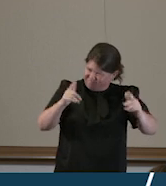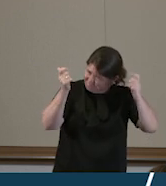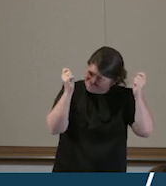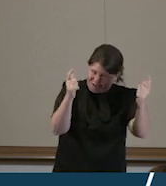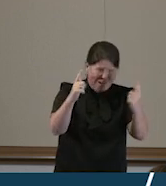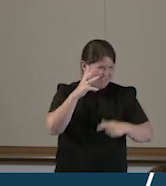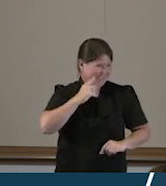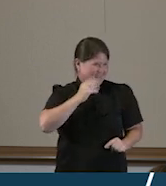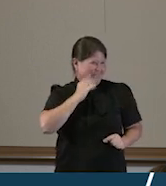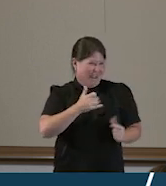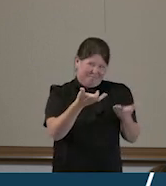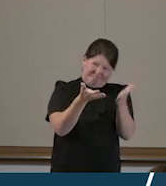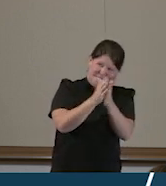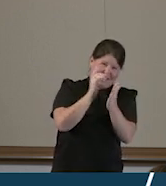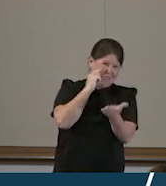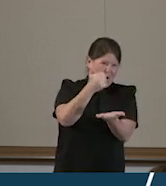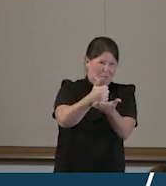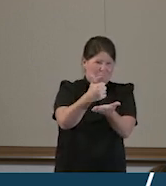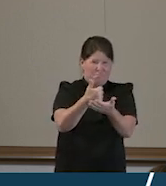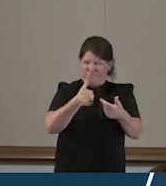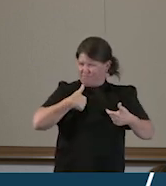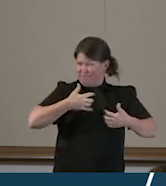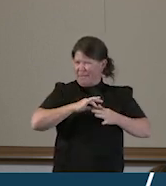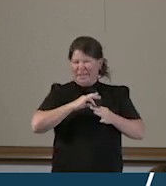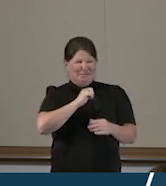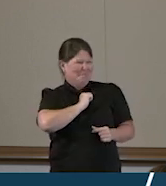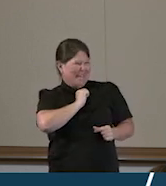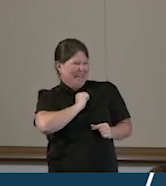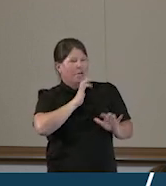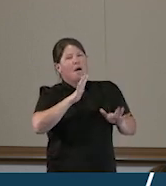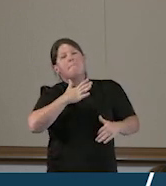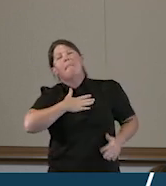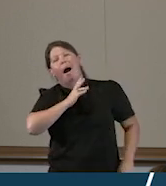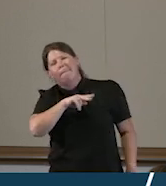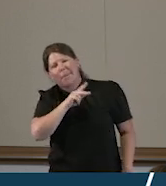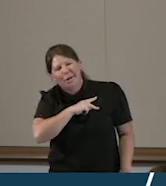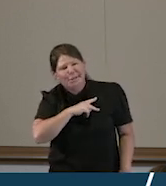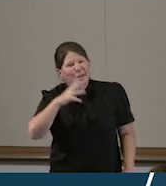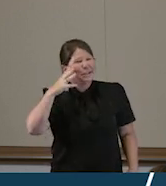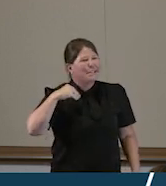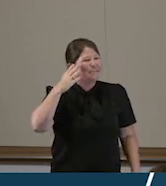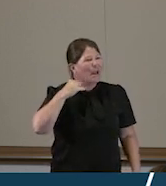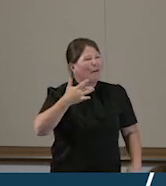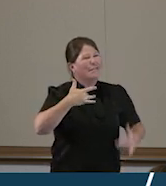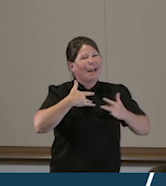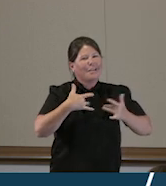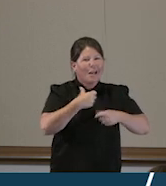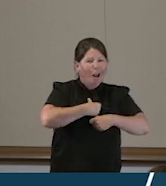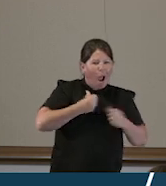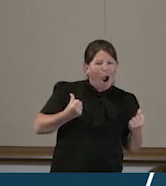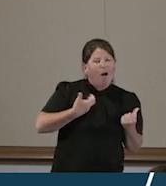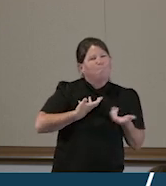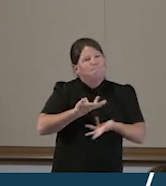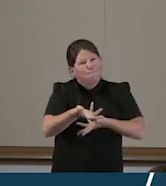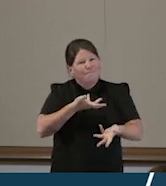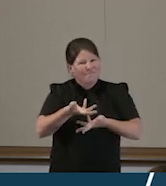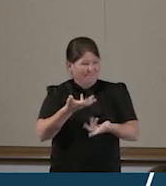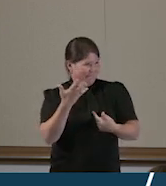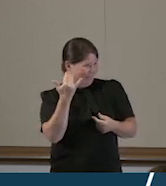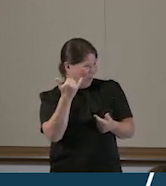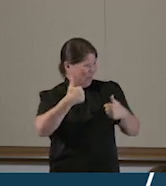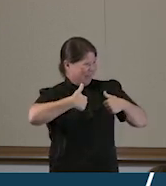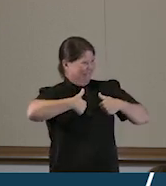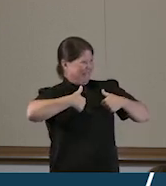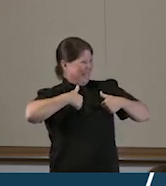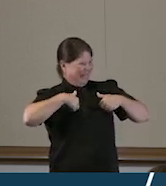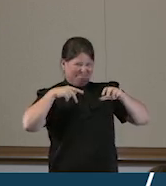times. I mentioned myself. I often use my personal experience in my appointments with my clients because I am an individual with a